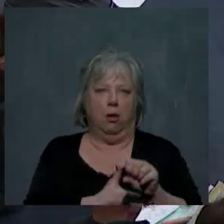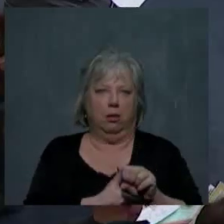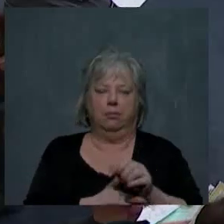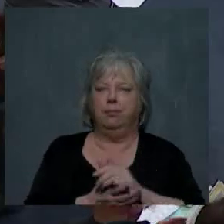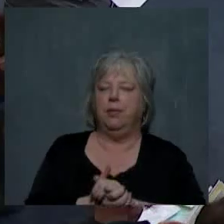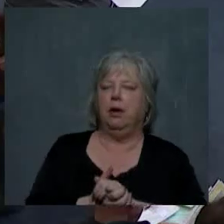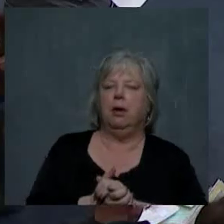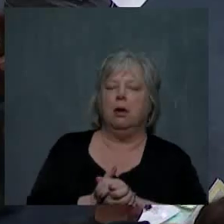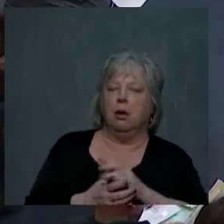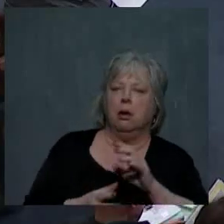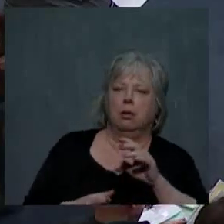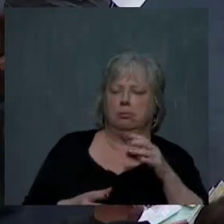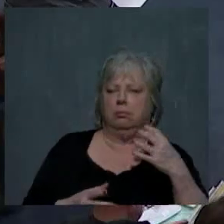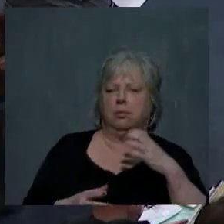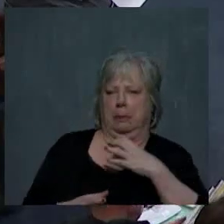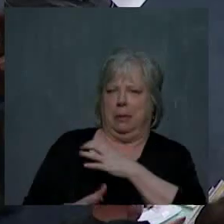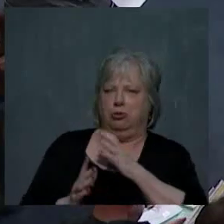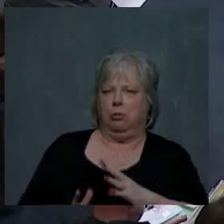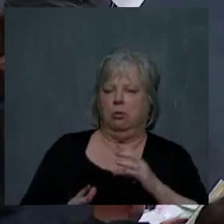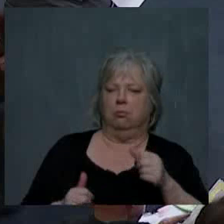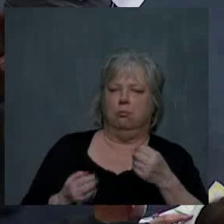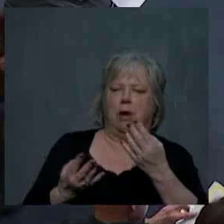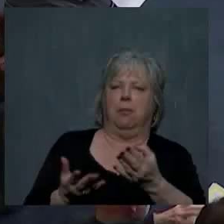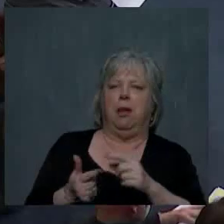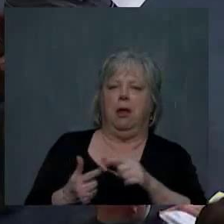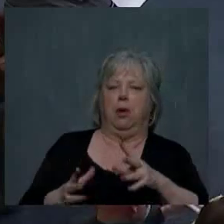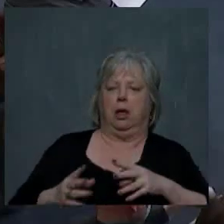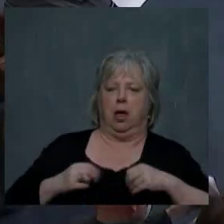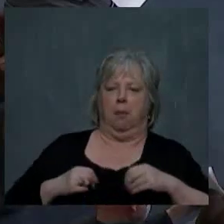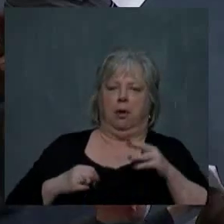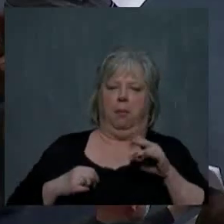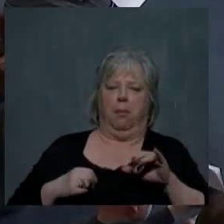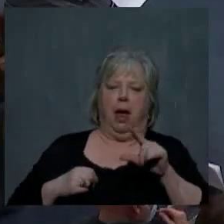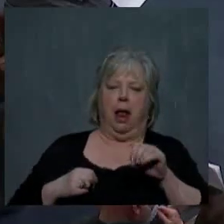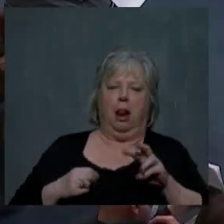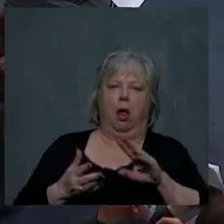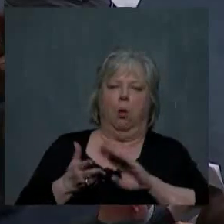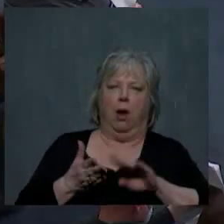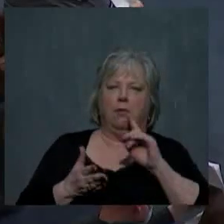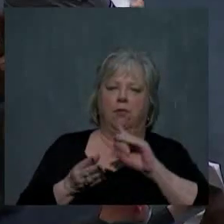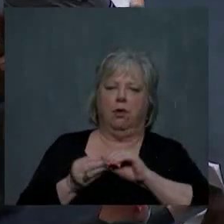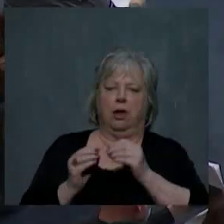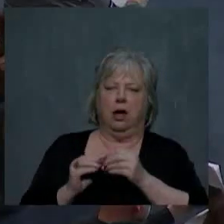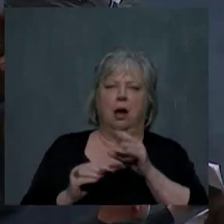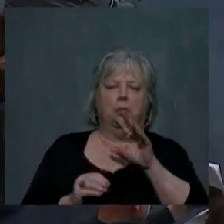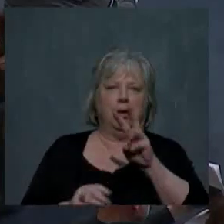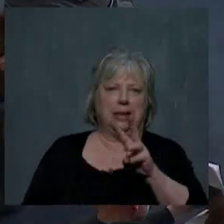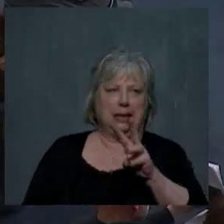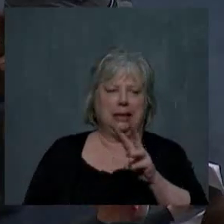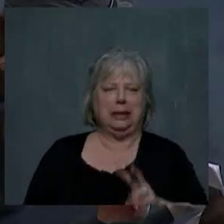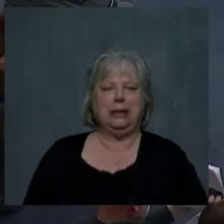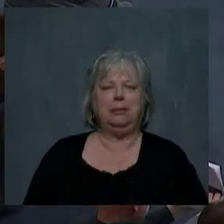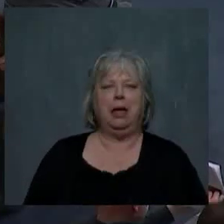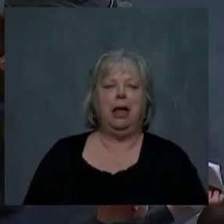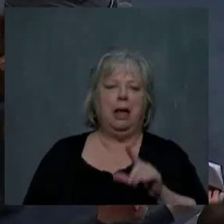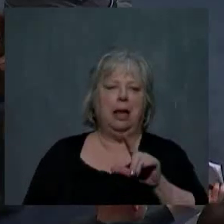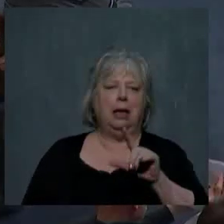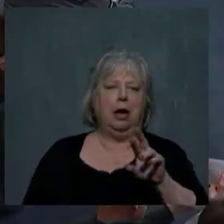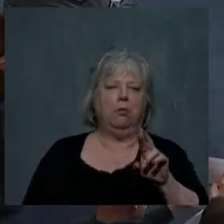Mr. Chairman, I make a motion that we adopt a bylaw waiver for item 6S-1805 Little Rock